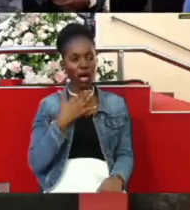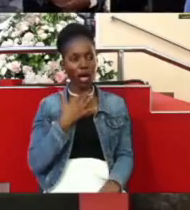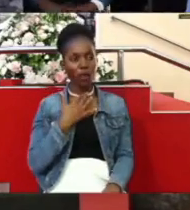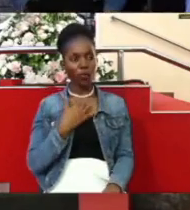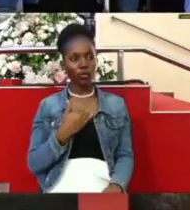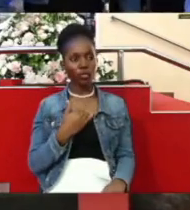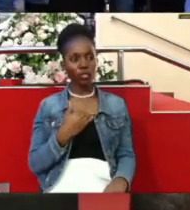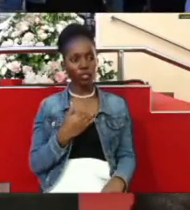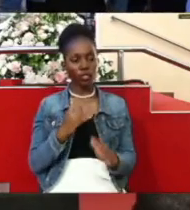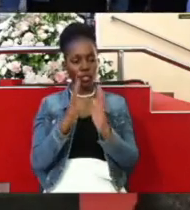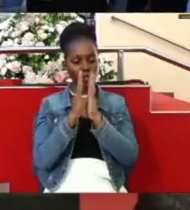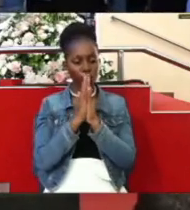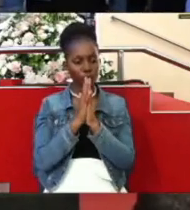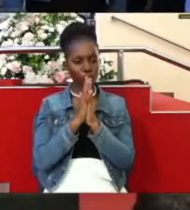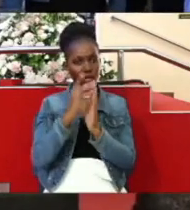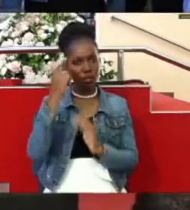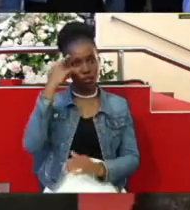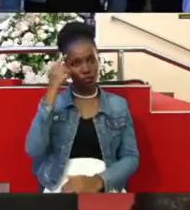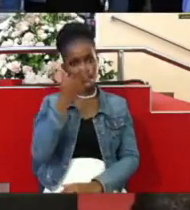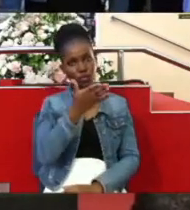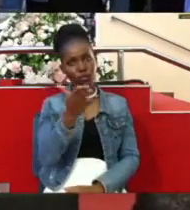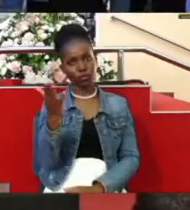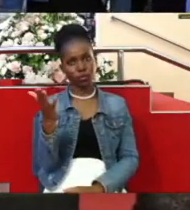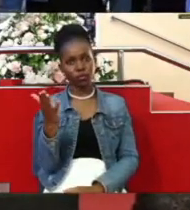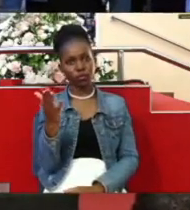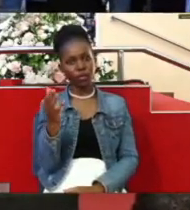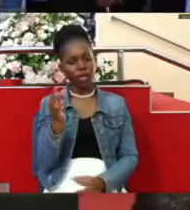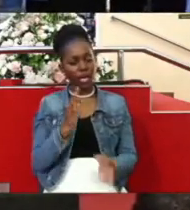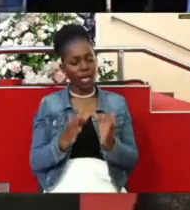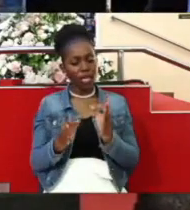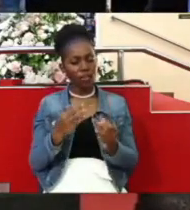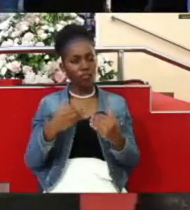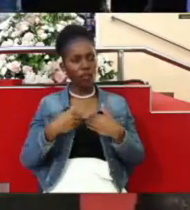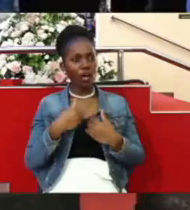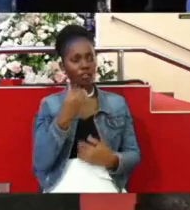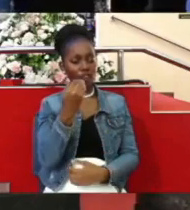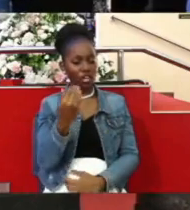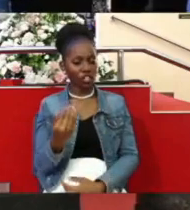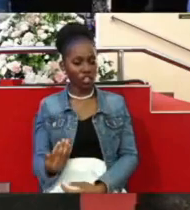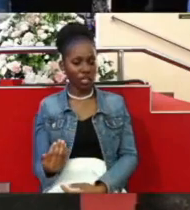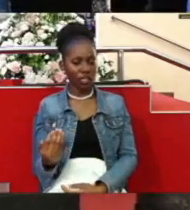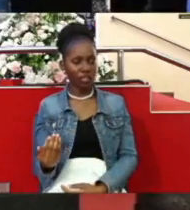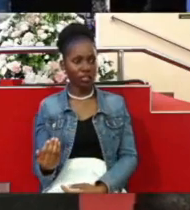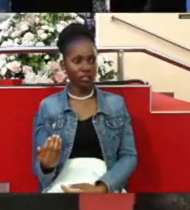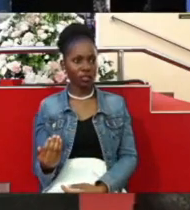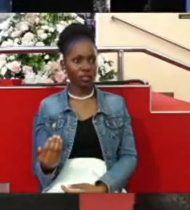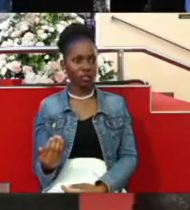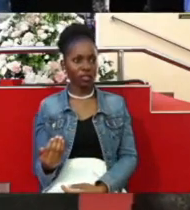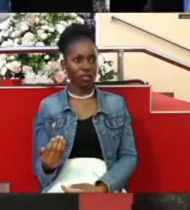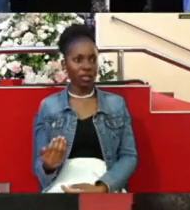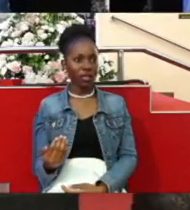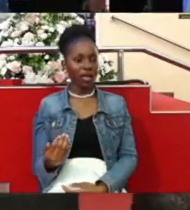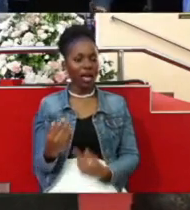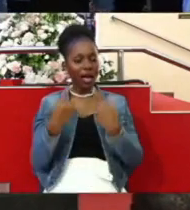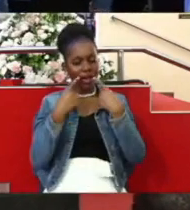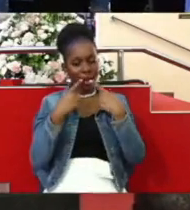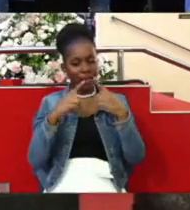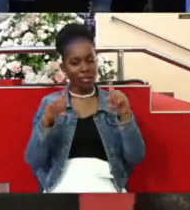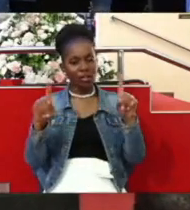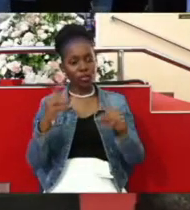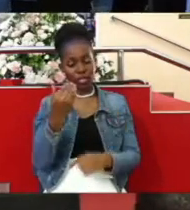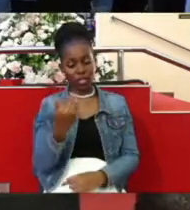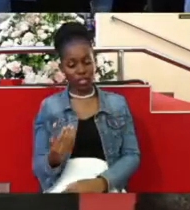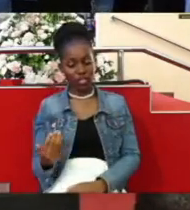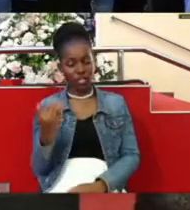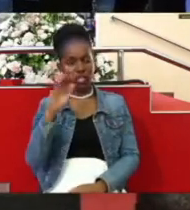Ningetaka kukuombea. But if you have a child, na kama uko na mtoto, I would like to declare that child shall be blessed. Ningetaka kutangaza